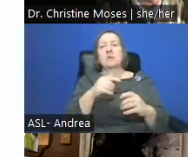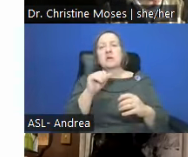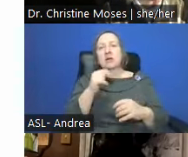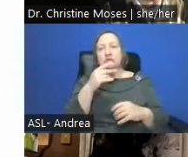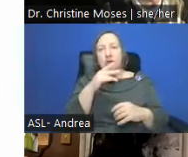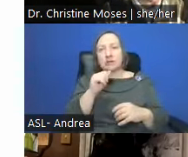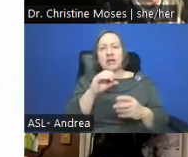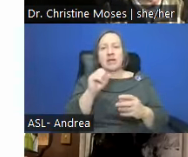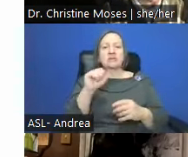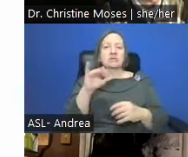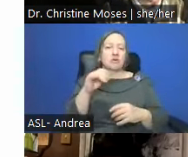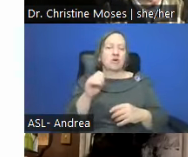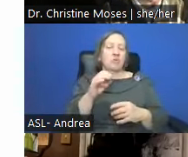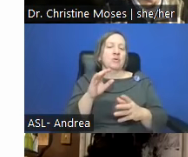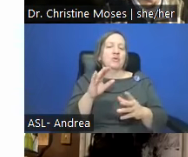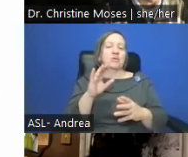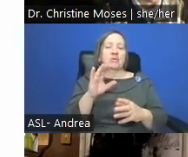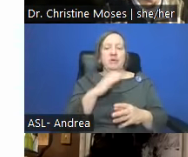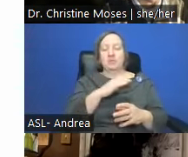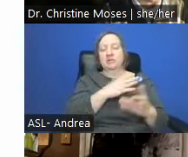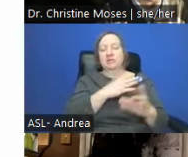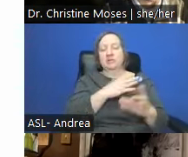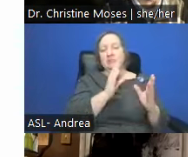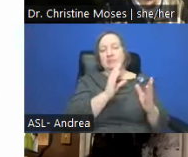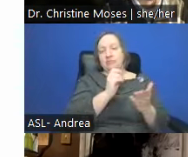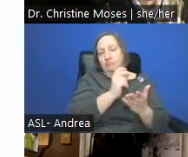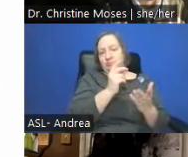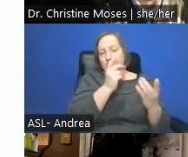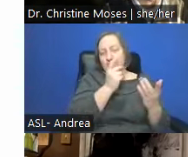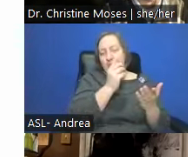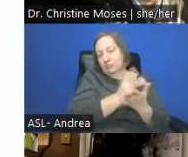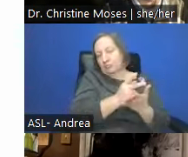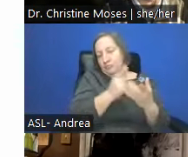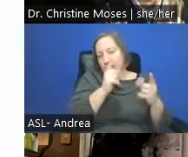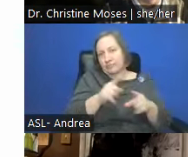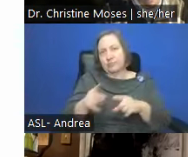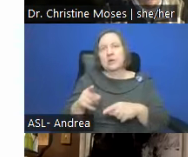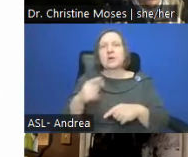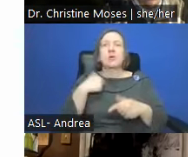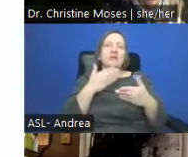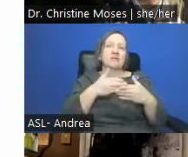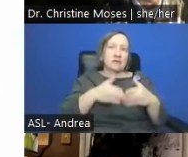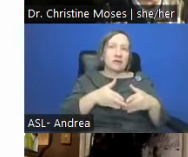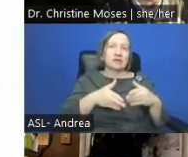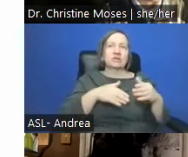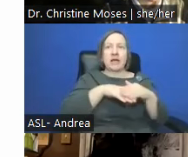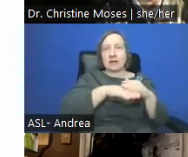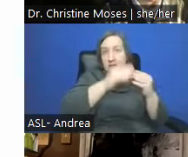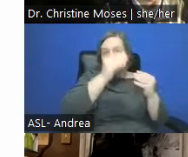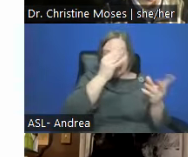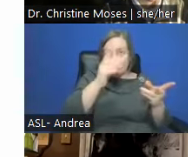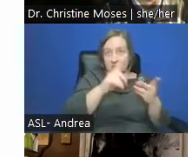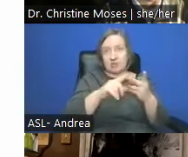by the Commission. The Commission has completed its work on the areas of agreement on access to information and the areas of agreement on structural